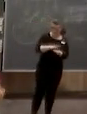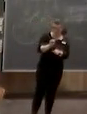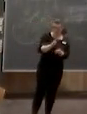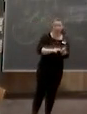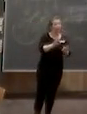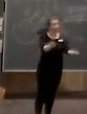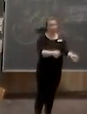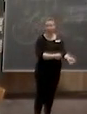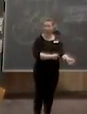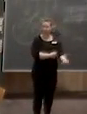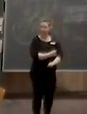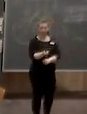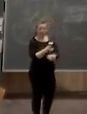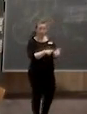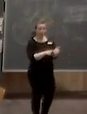questions?